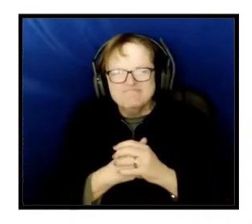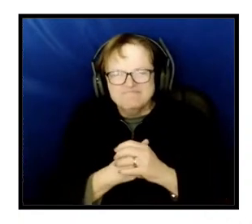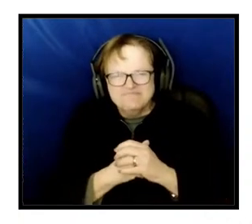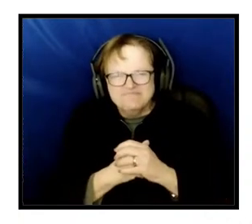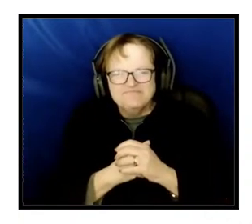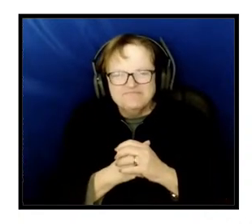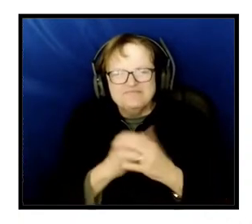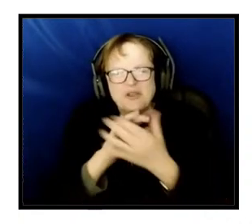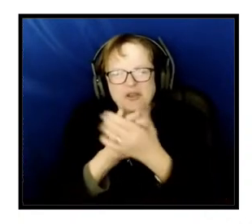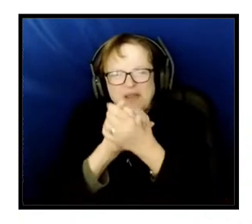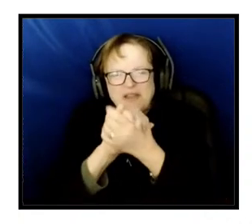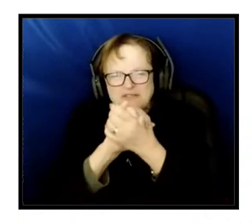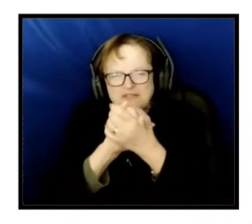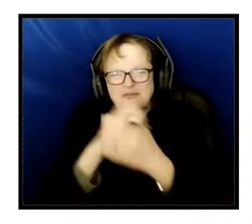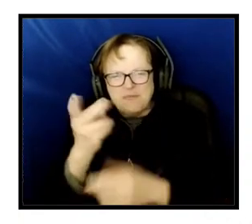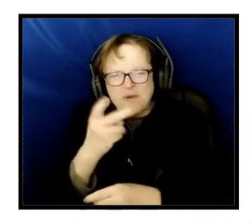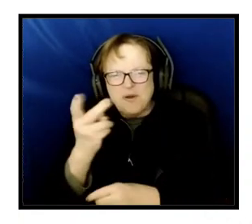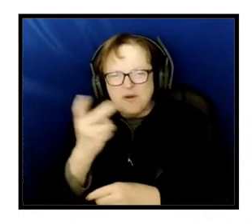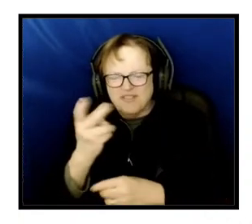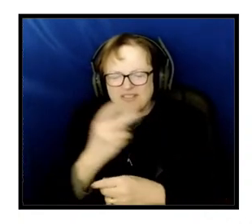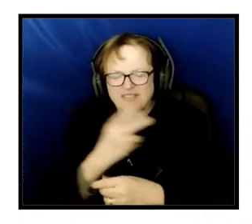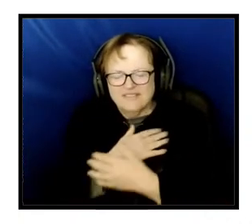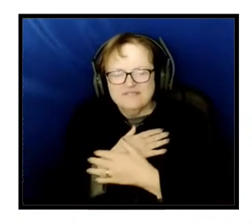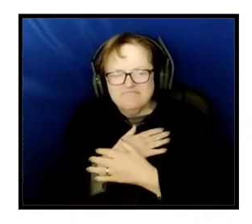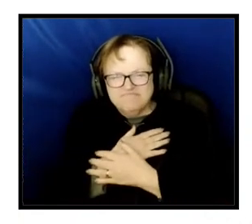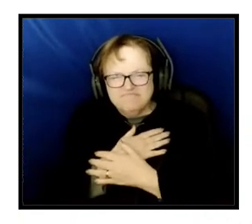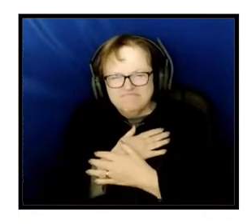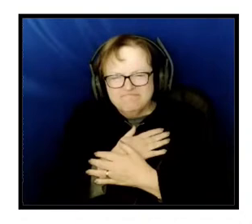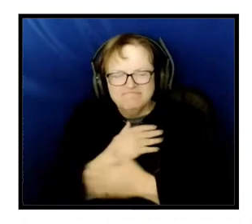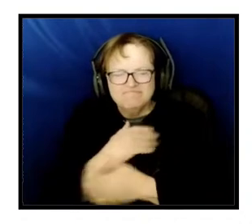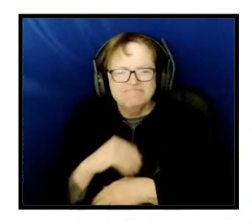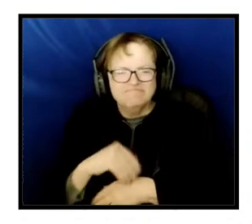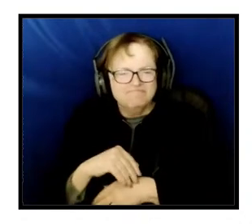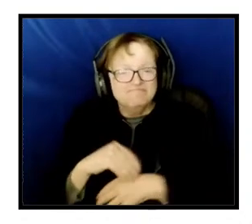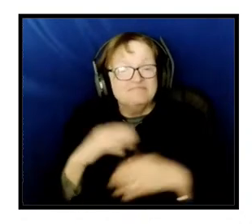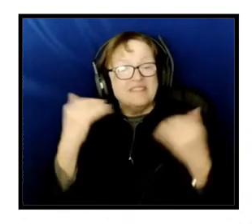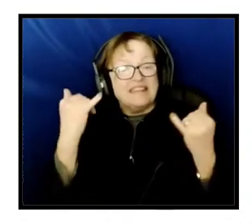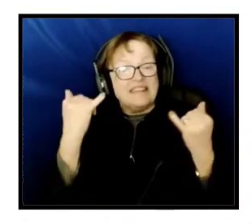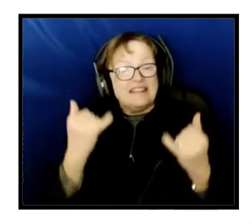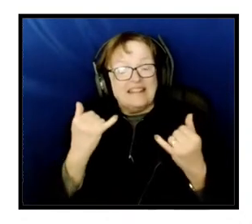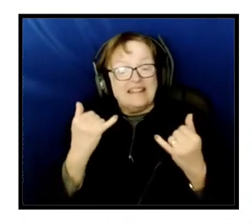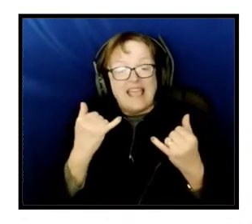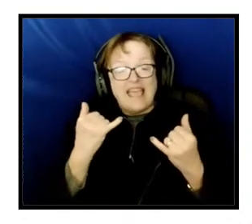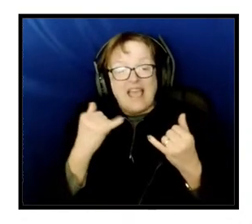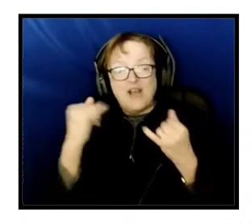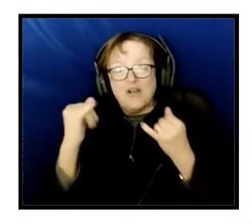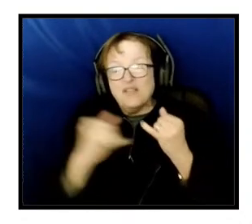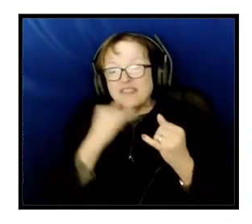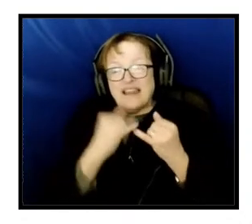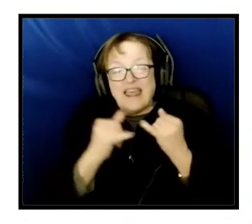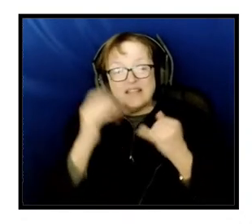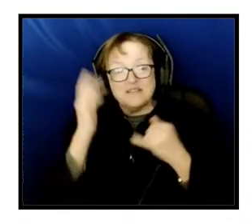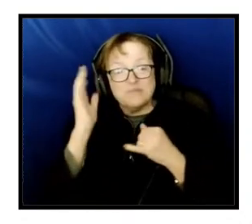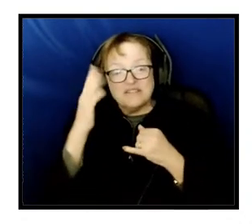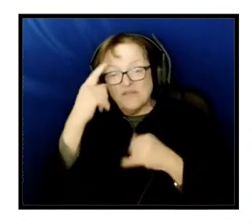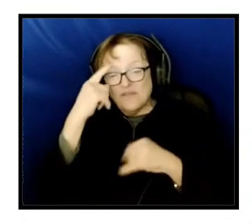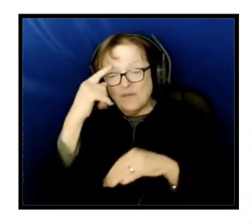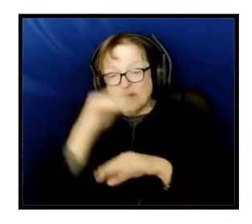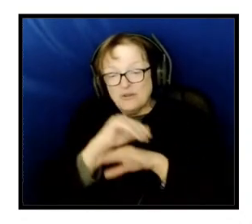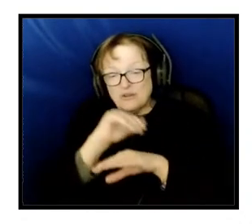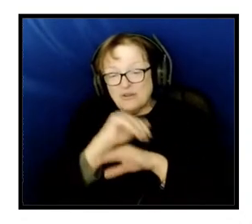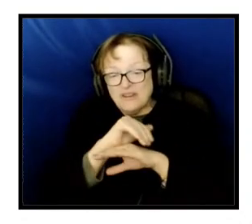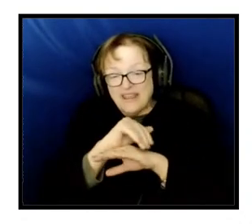Congratulations to you both. And now we're going to turn to our last presentation of the evening,